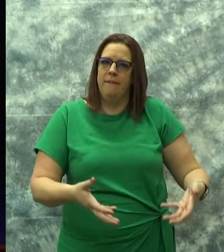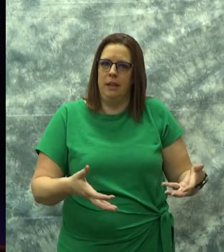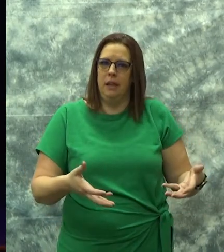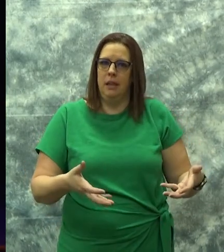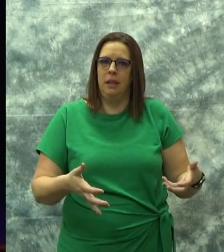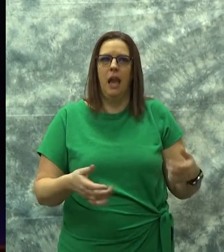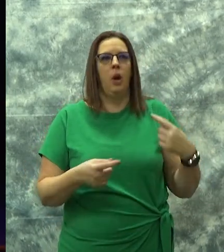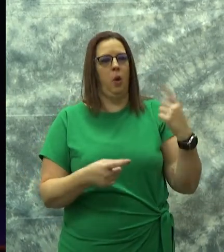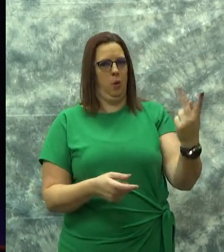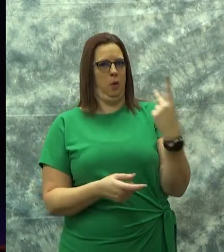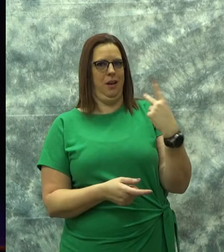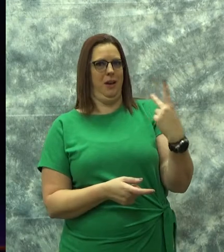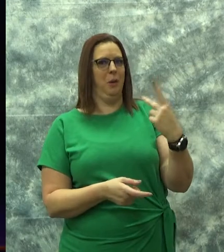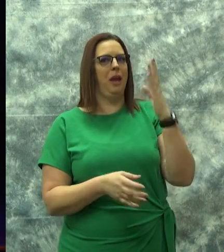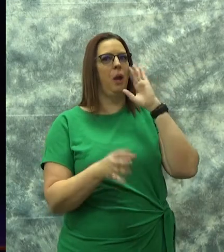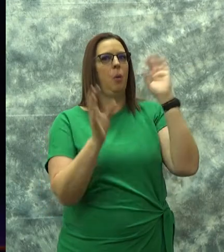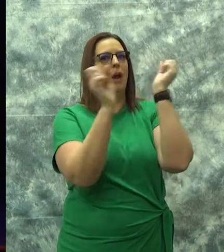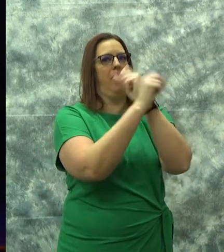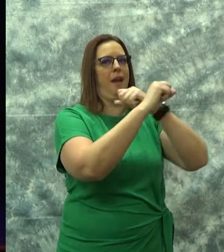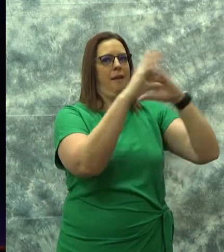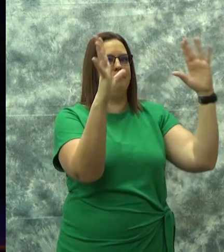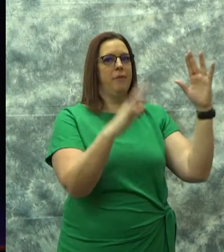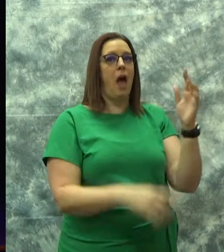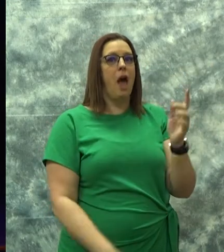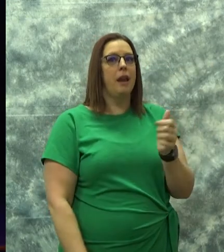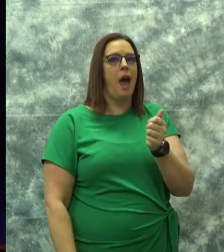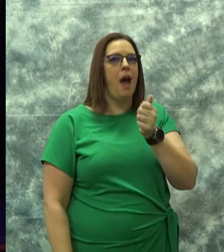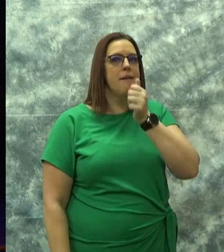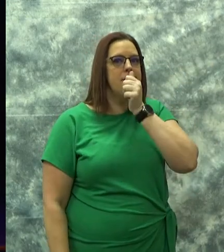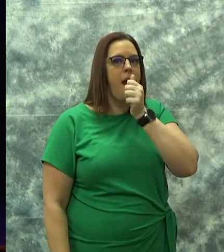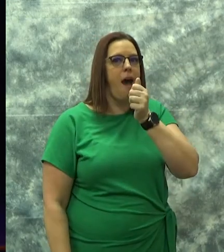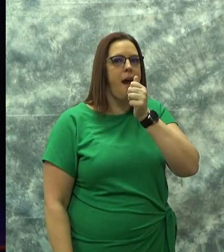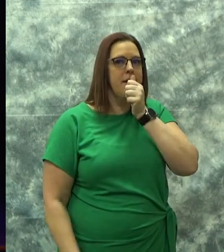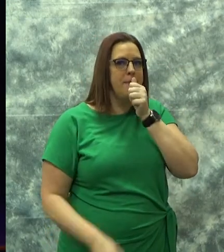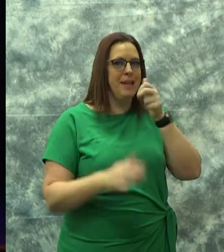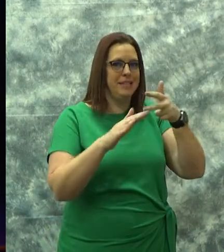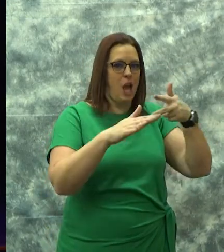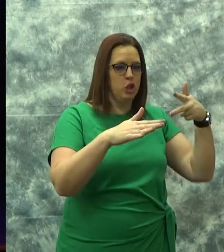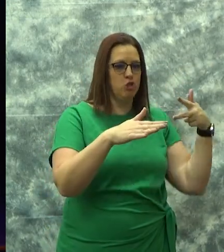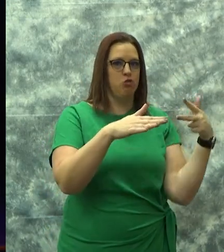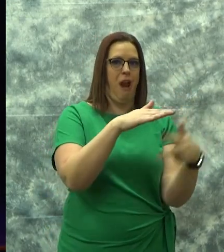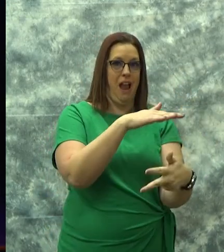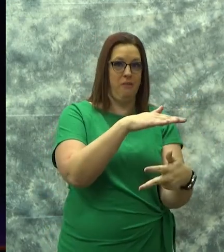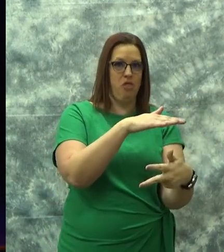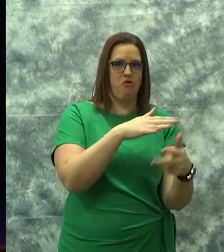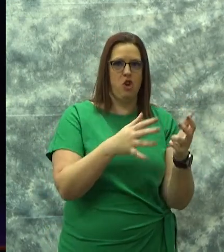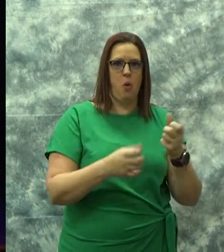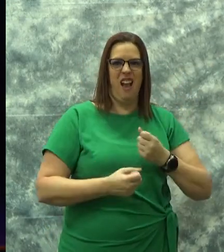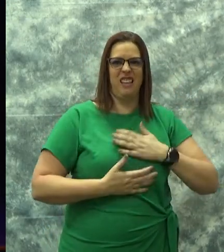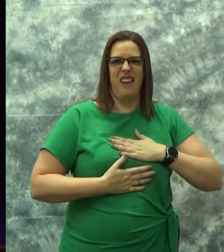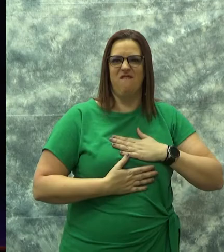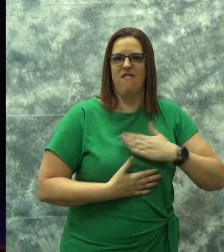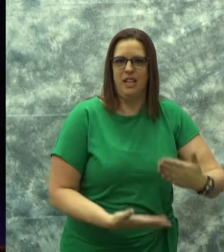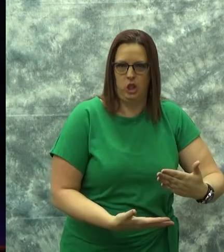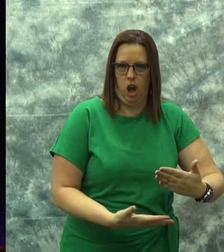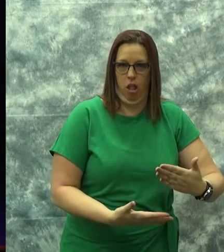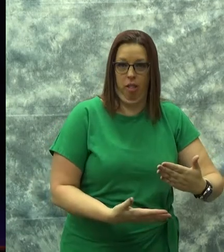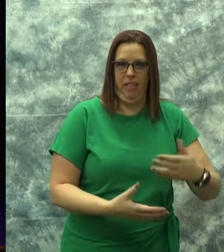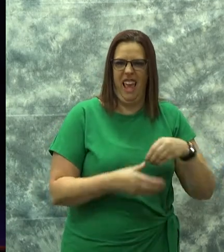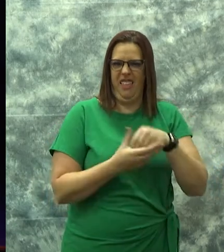I used to imagine an anonymous drive-through confessional in the parking lot out here.